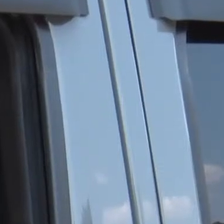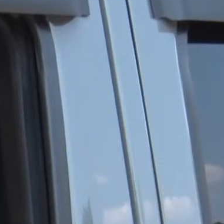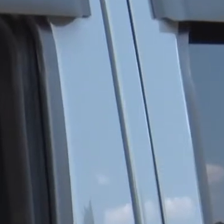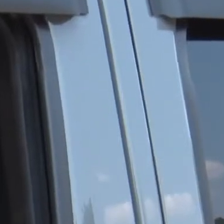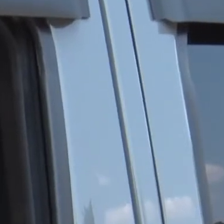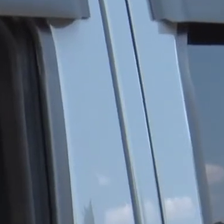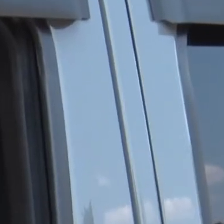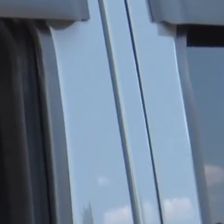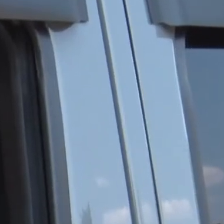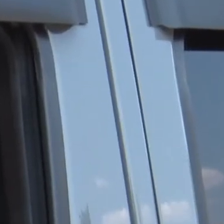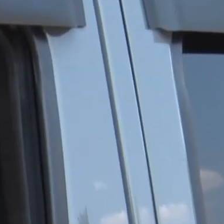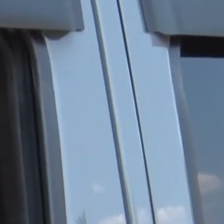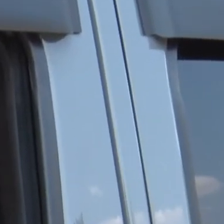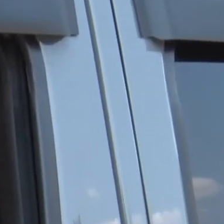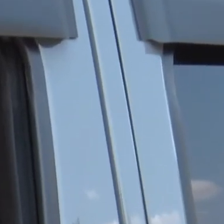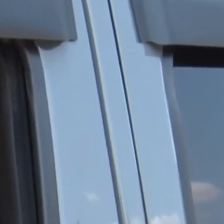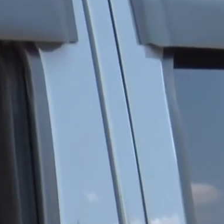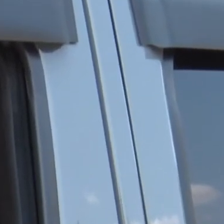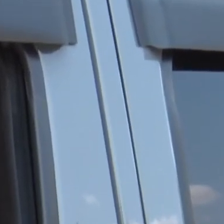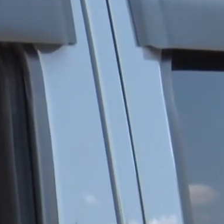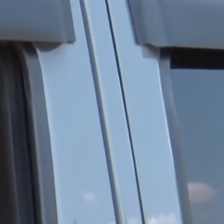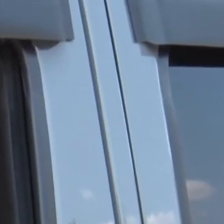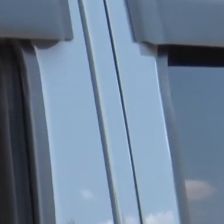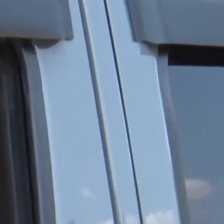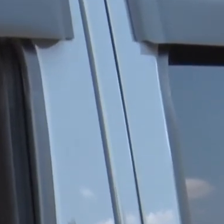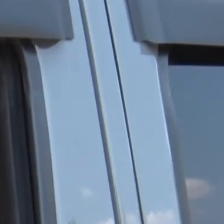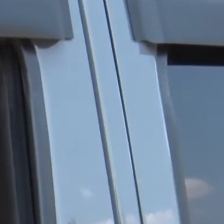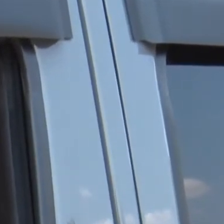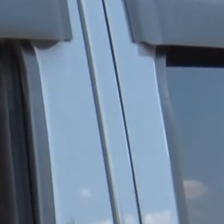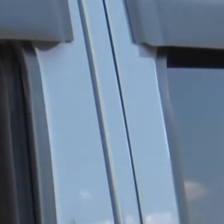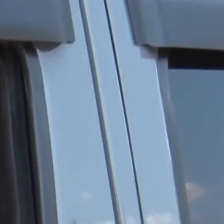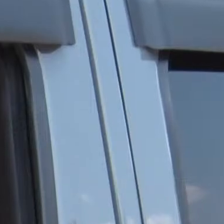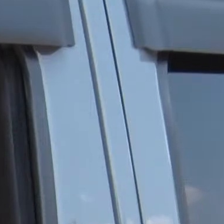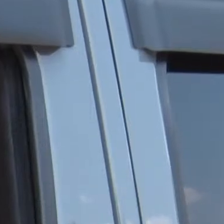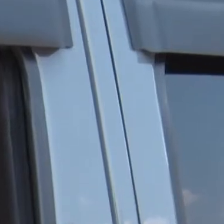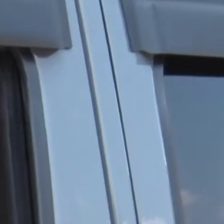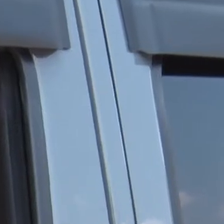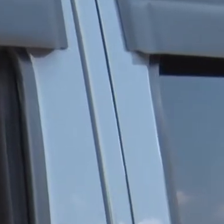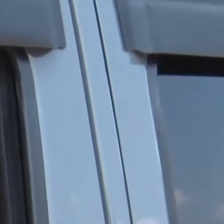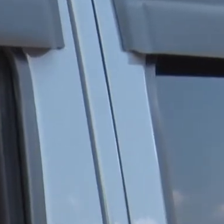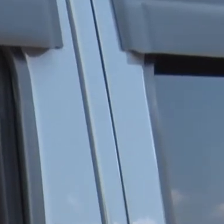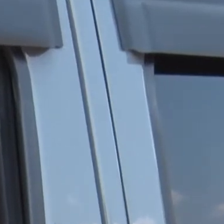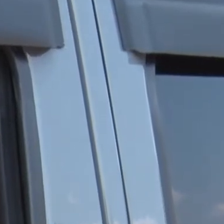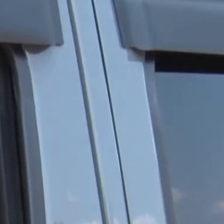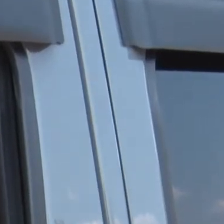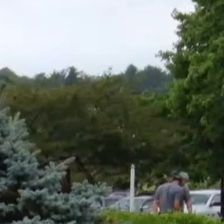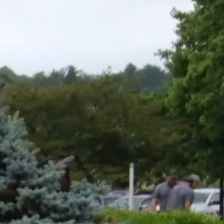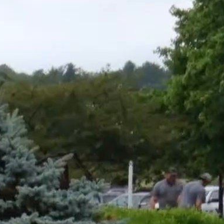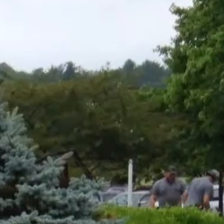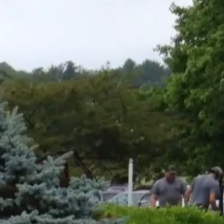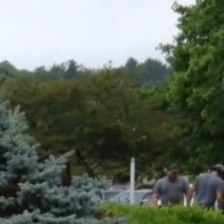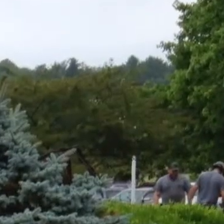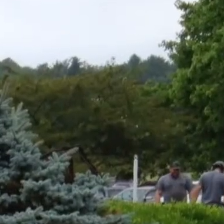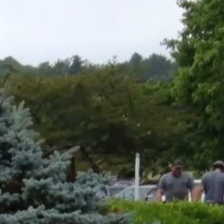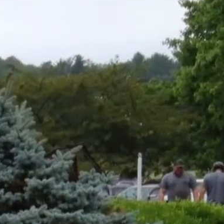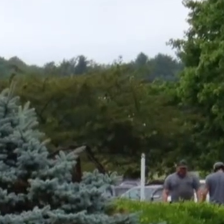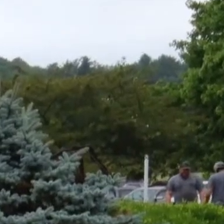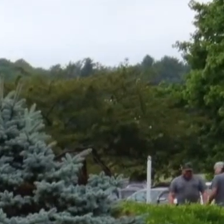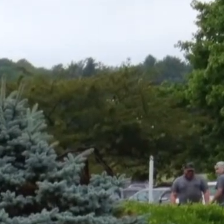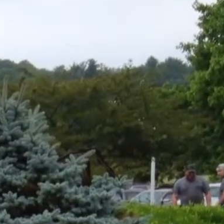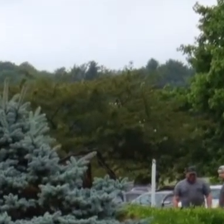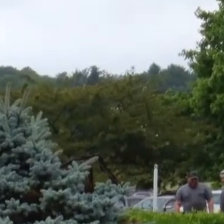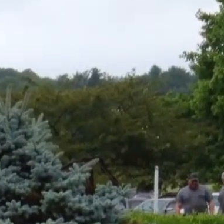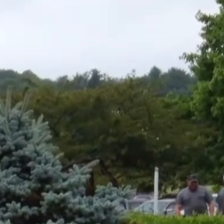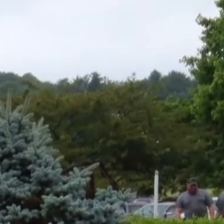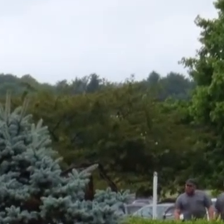I think my brain just shut off. Like, I'm shocked. I thought I was going to a meeting, so. Do it for others,